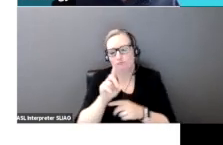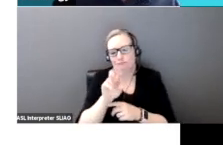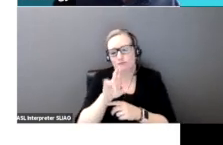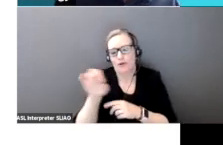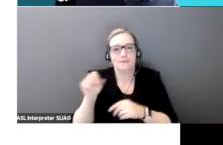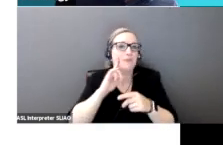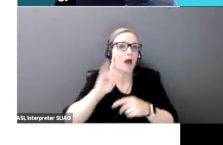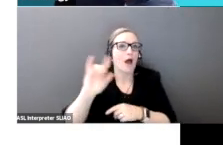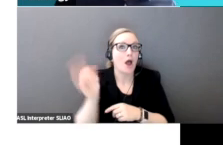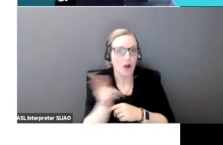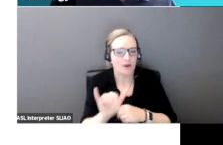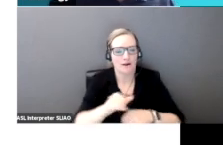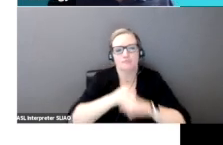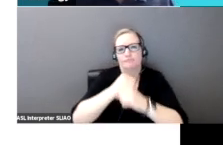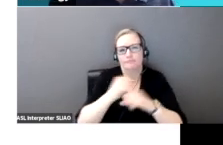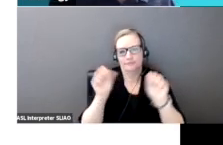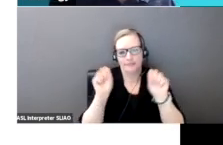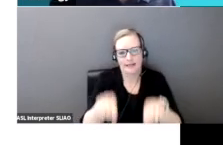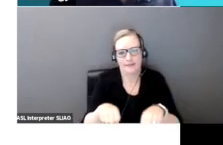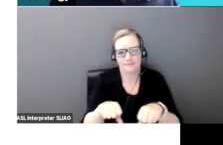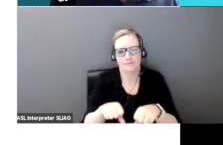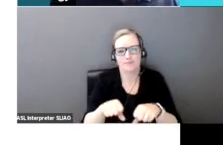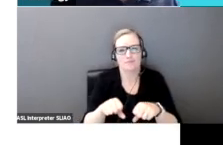So what IP do you have?